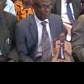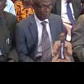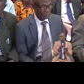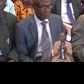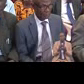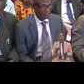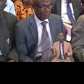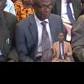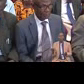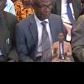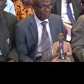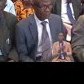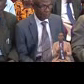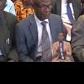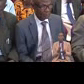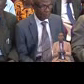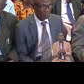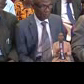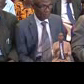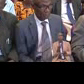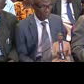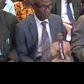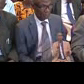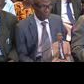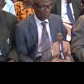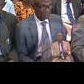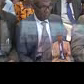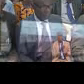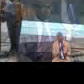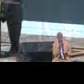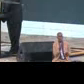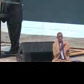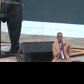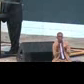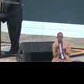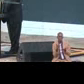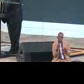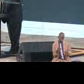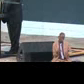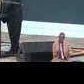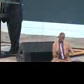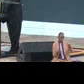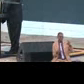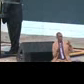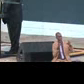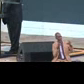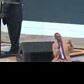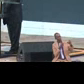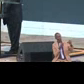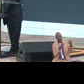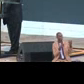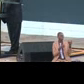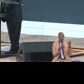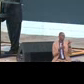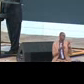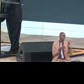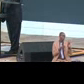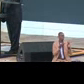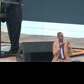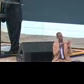something, and then you say, what's that? And then you pick it up, you look at it front